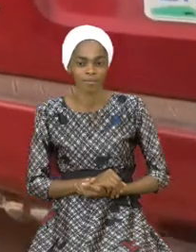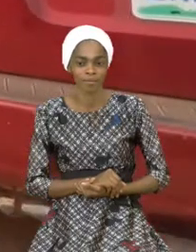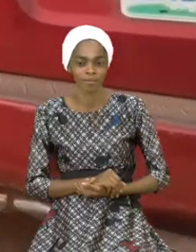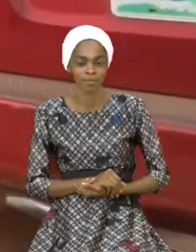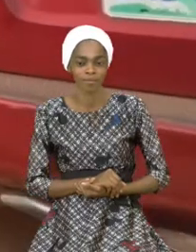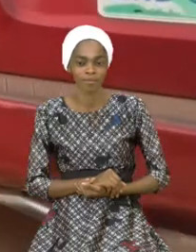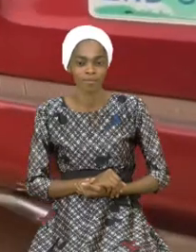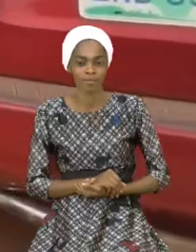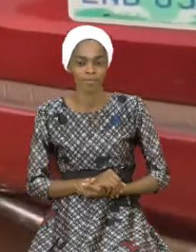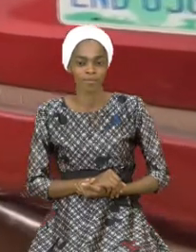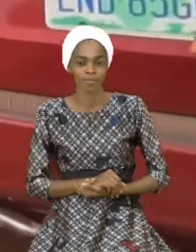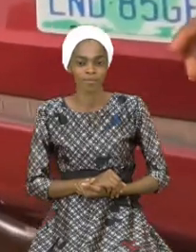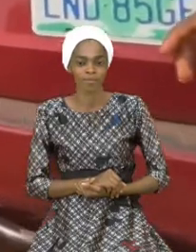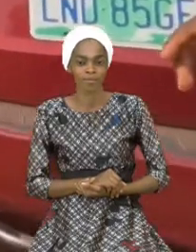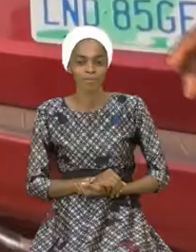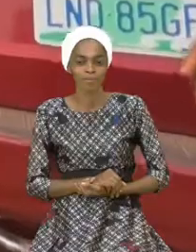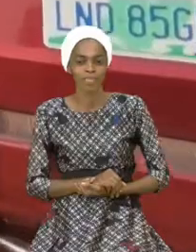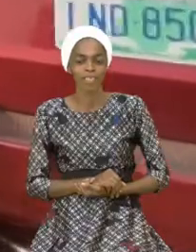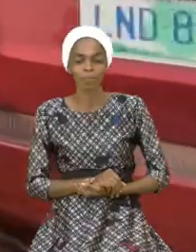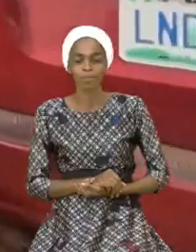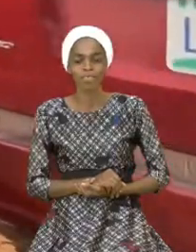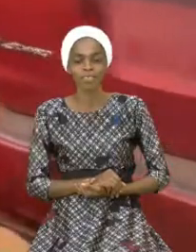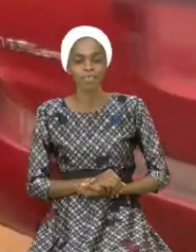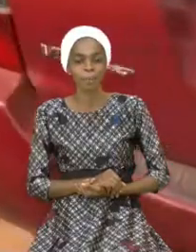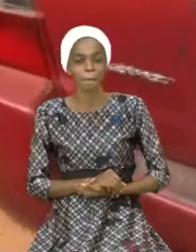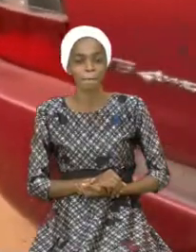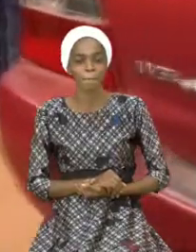Ti mo gbe re wole de ni Adegunwa.